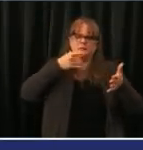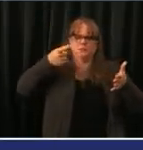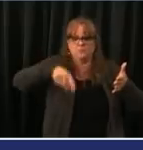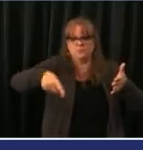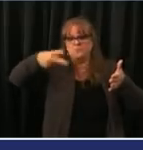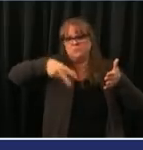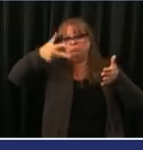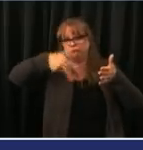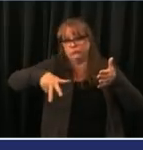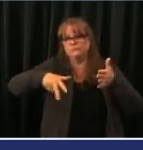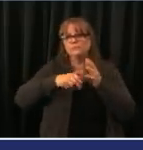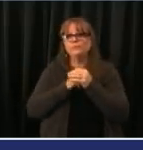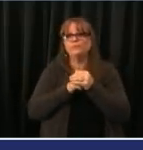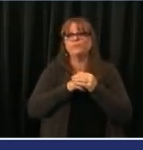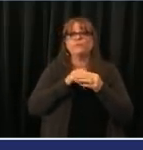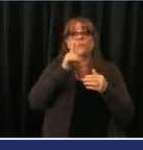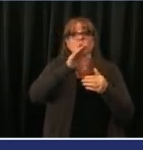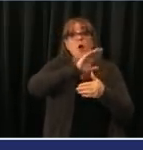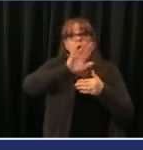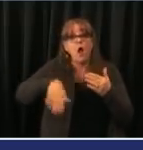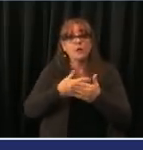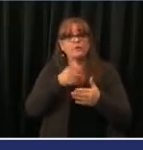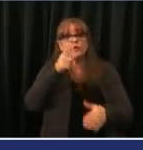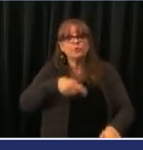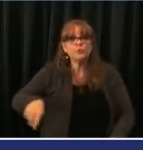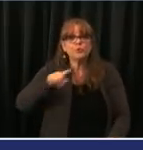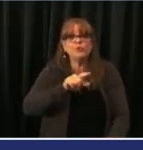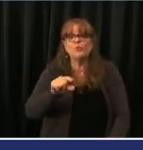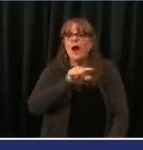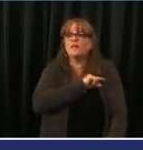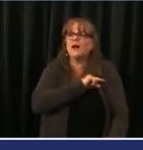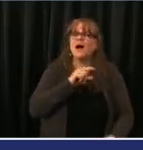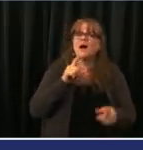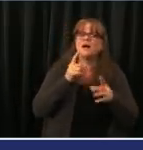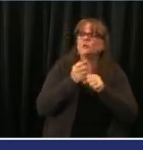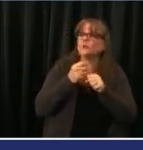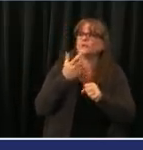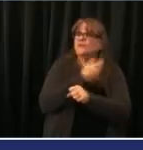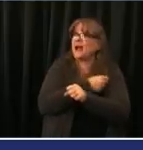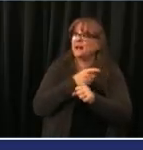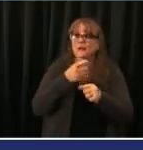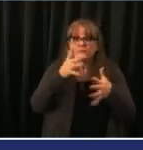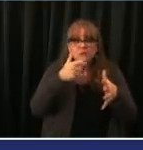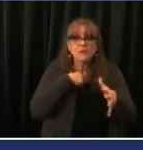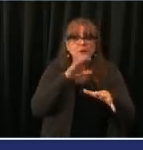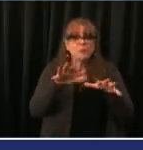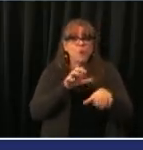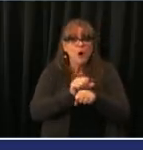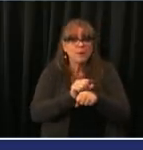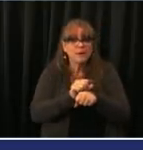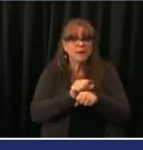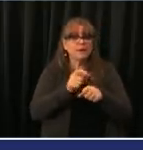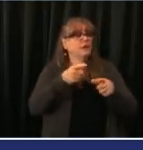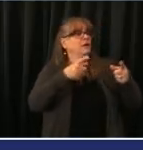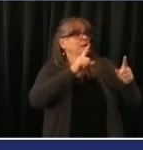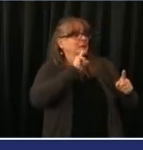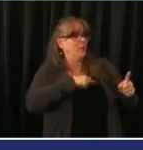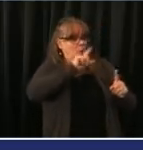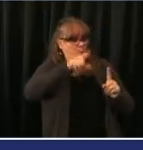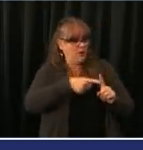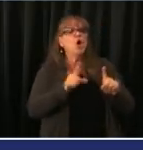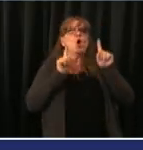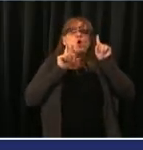receive the vaccine. If you have an appointment, show up and get it, please. They'll use